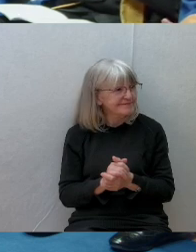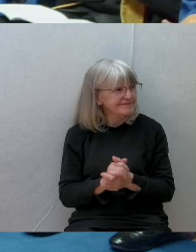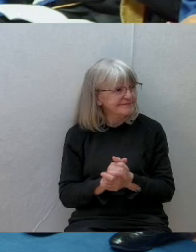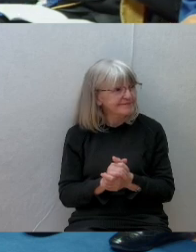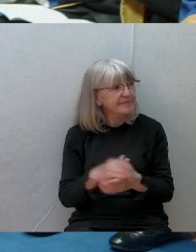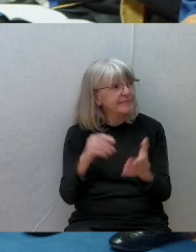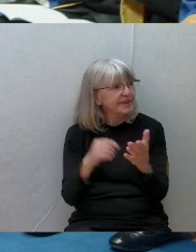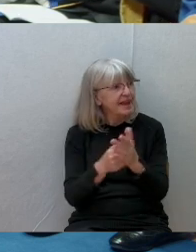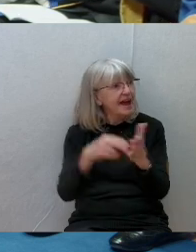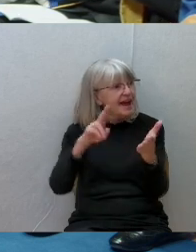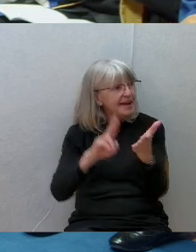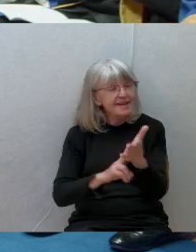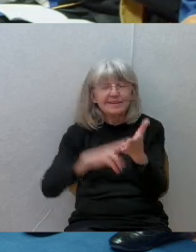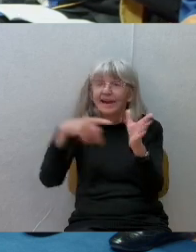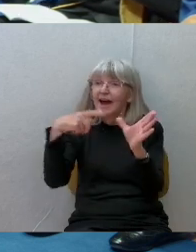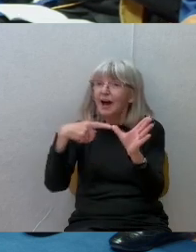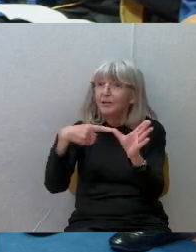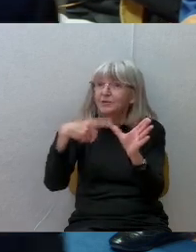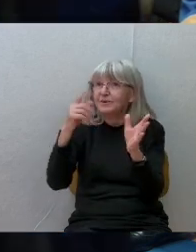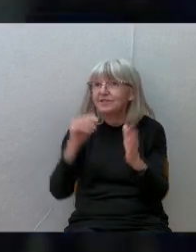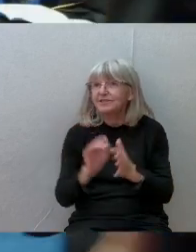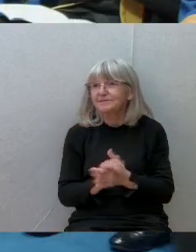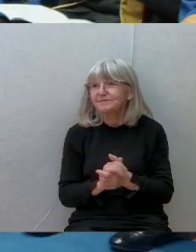Netmi Arachilagi.